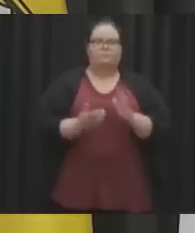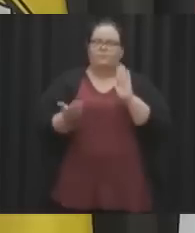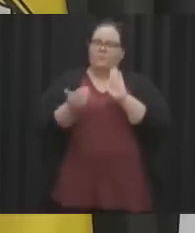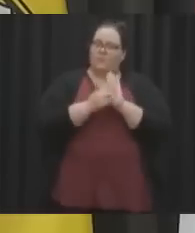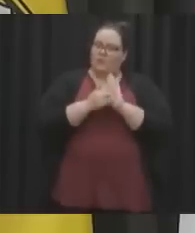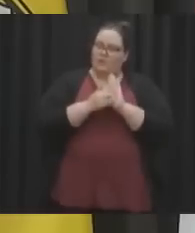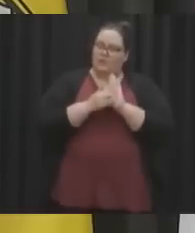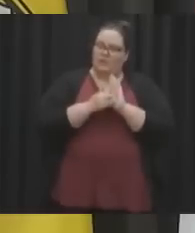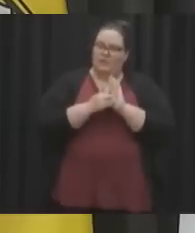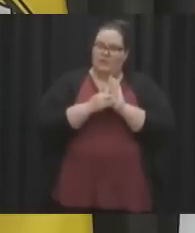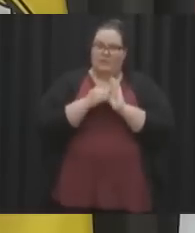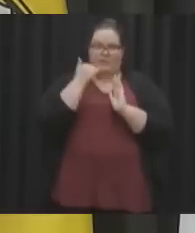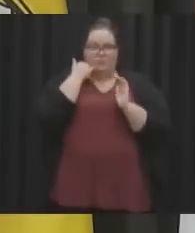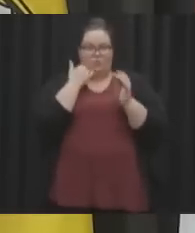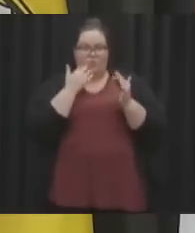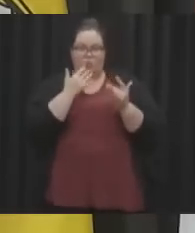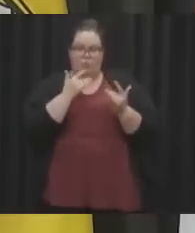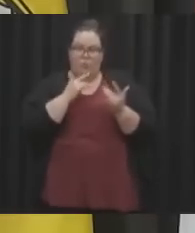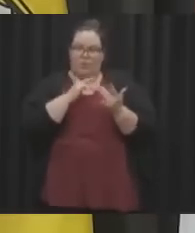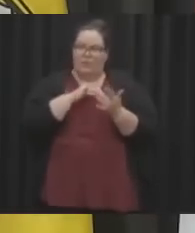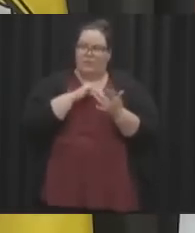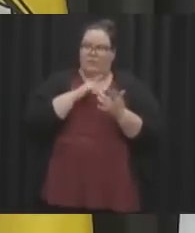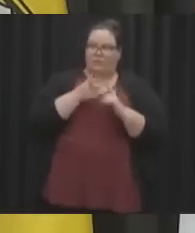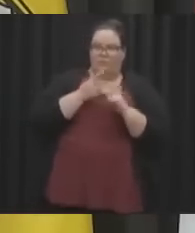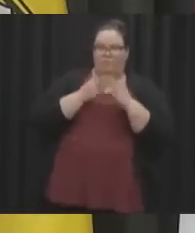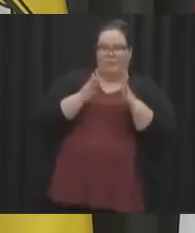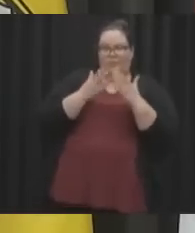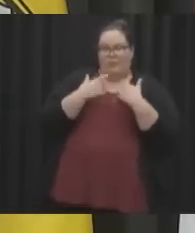Make sure that we get this app out there and shared as broadly as